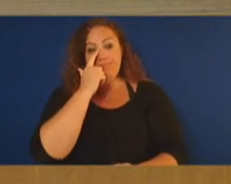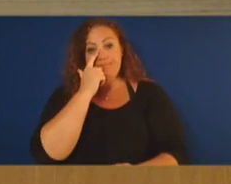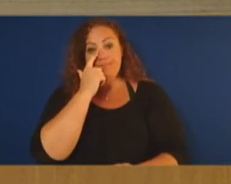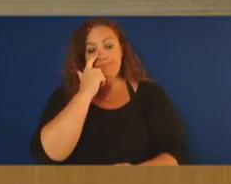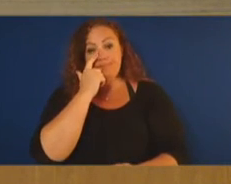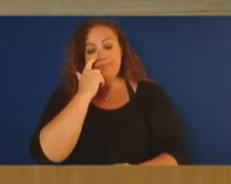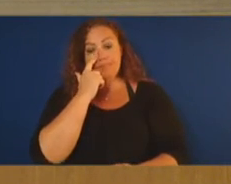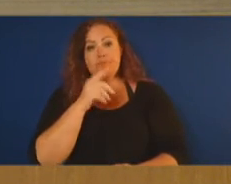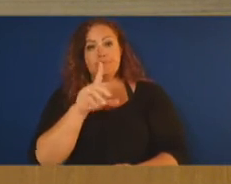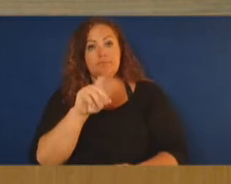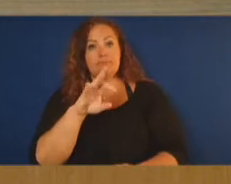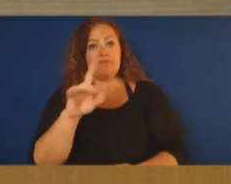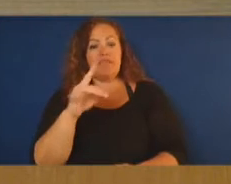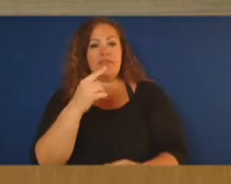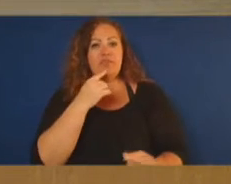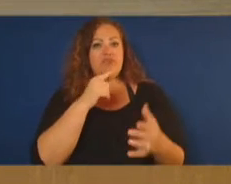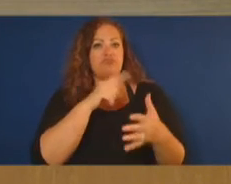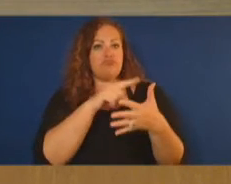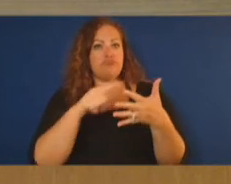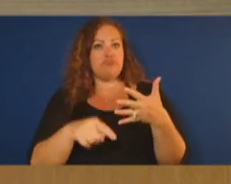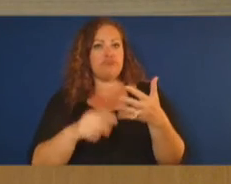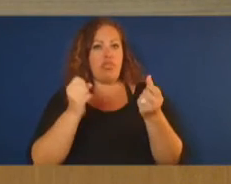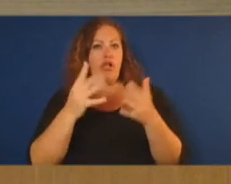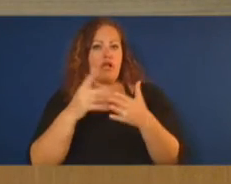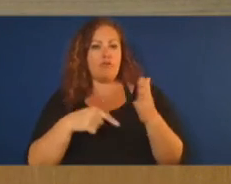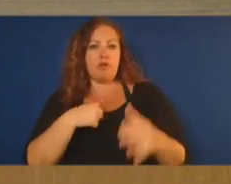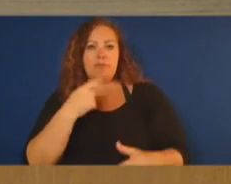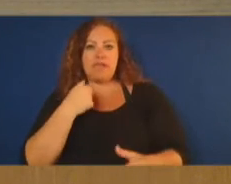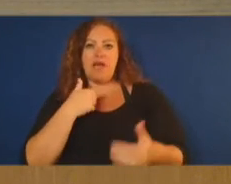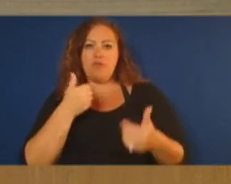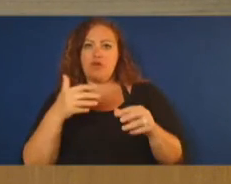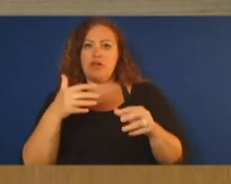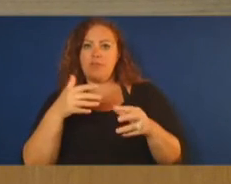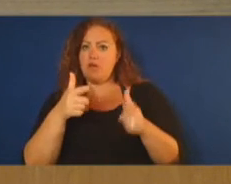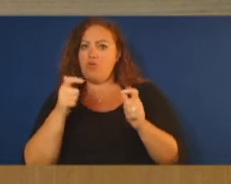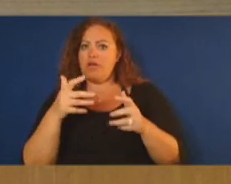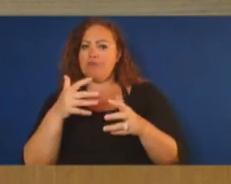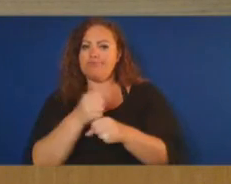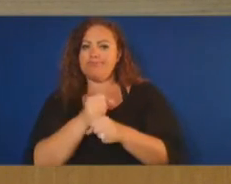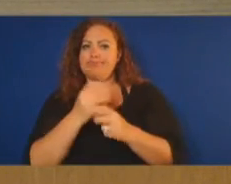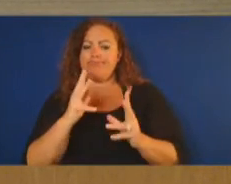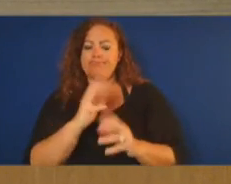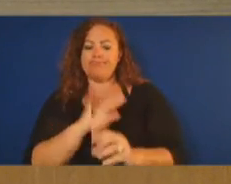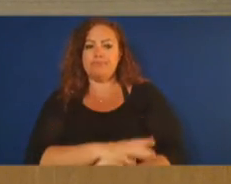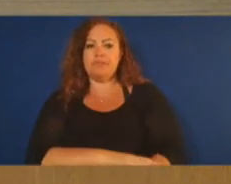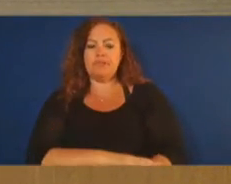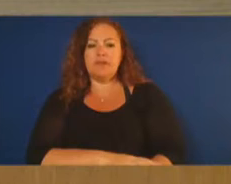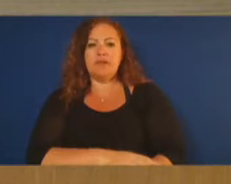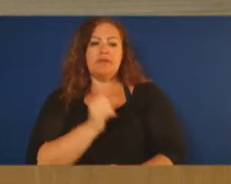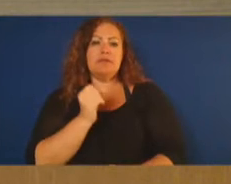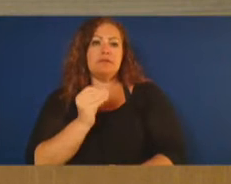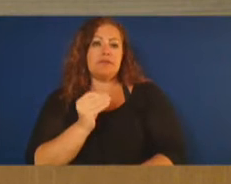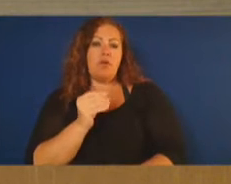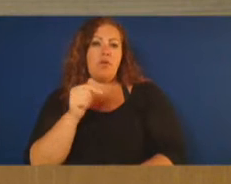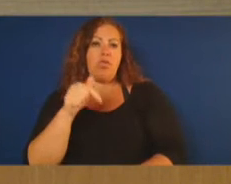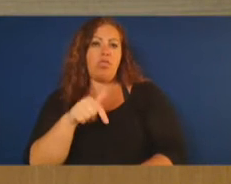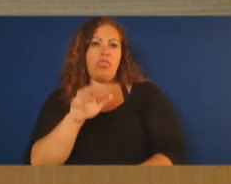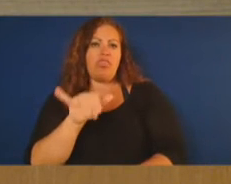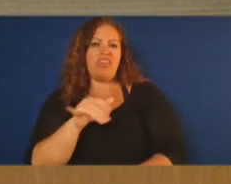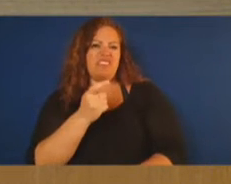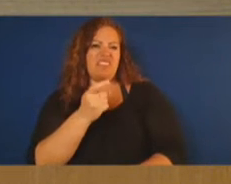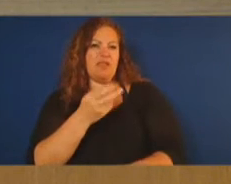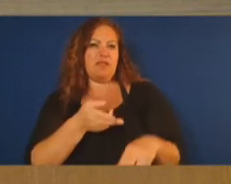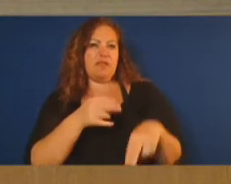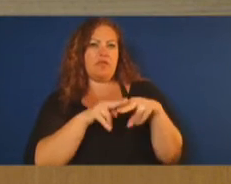of what I was going to go through here so I'll try I'll try to be quick as soon as we get in um so this is a slight increase in the